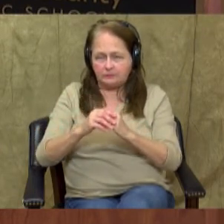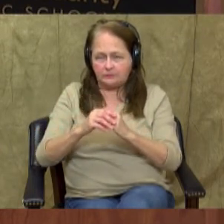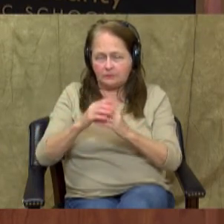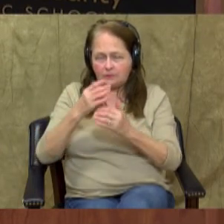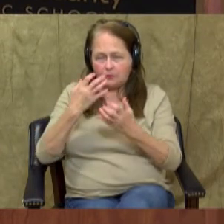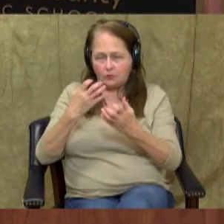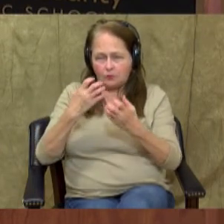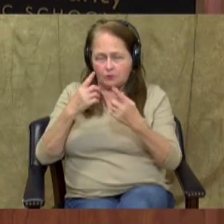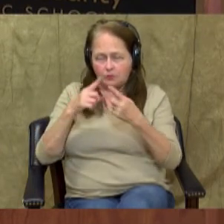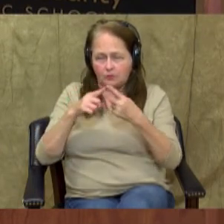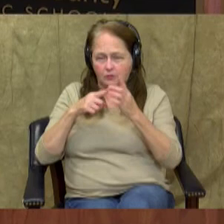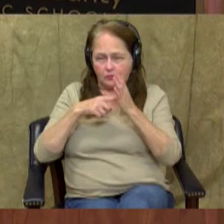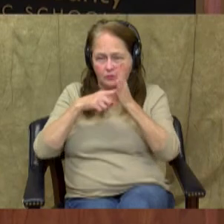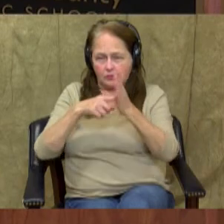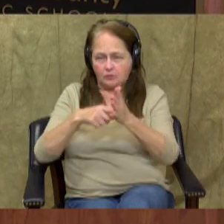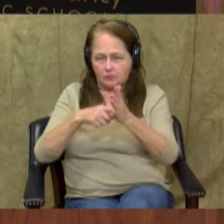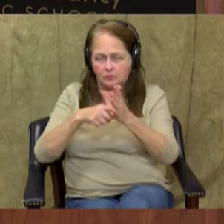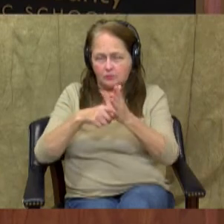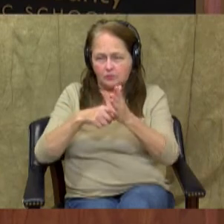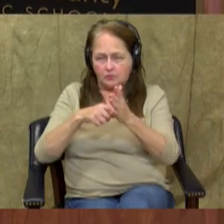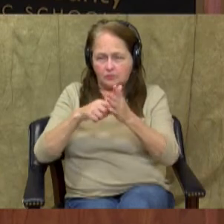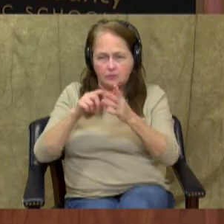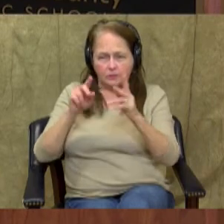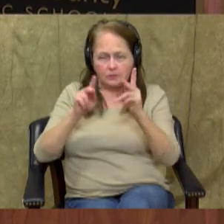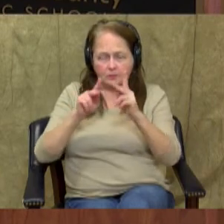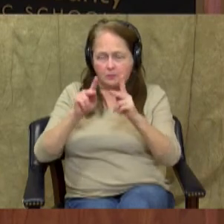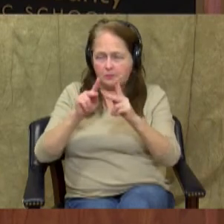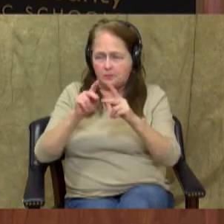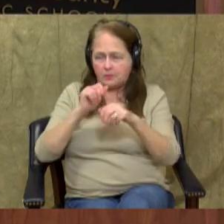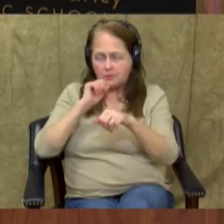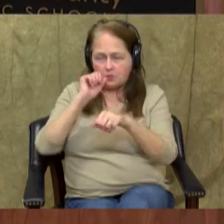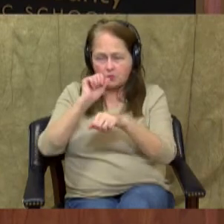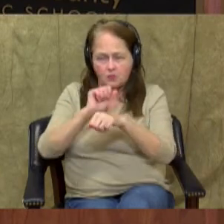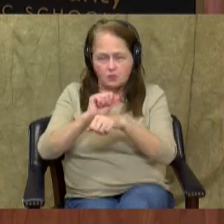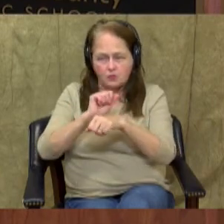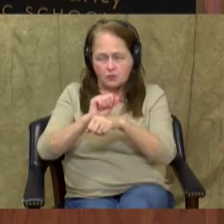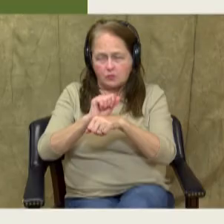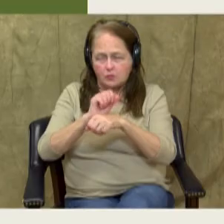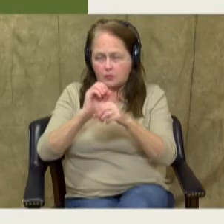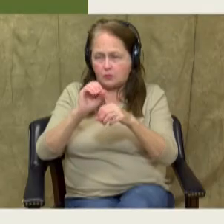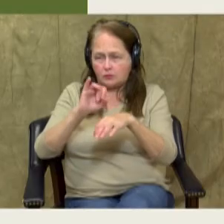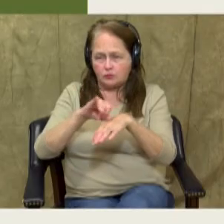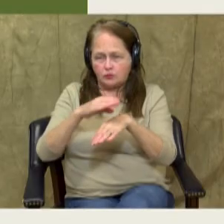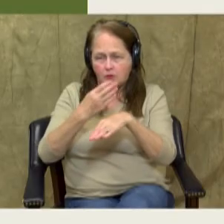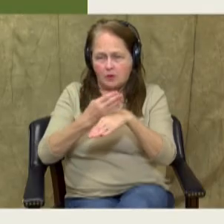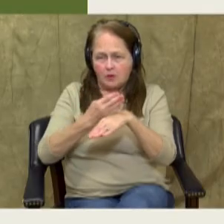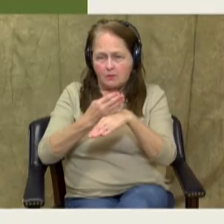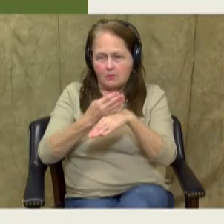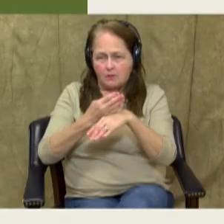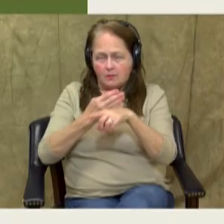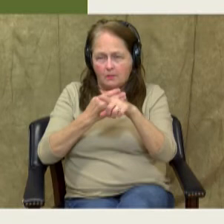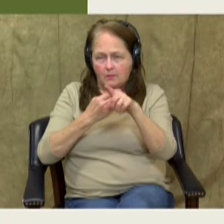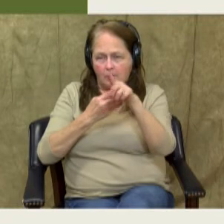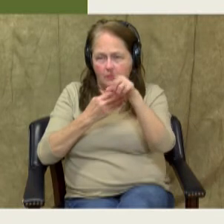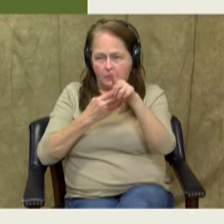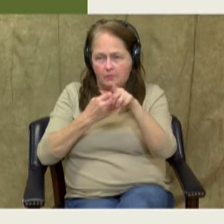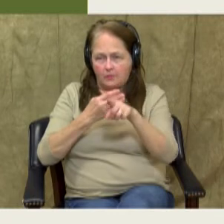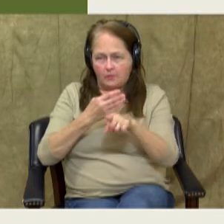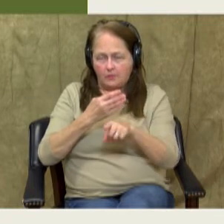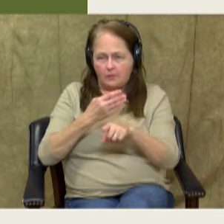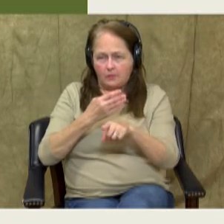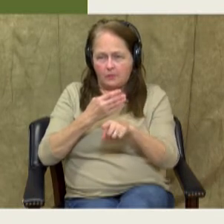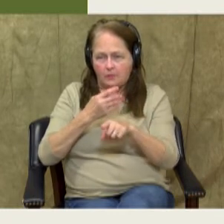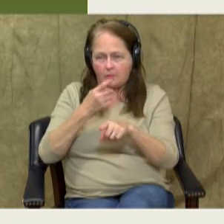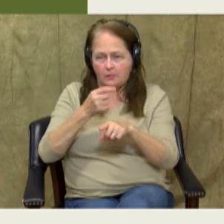So I wanted to take a look at some of those unemployment figures, but you can see a range here of just what they range